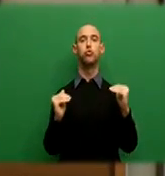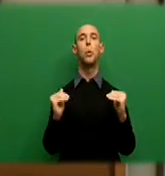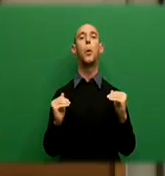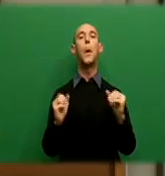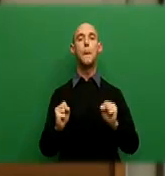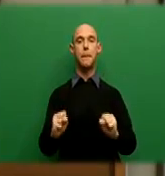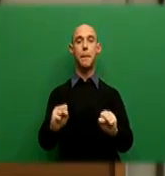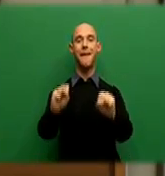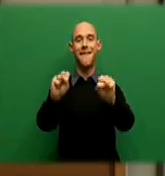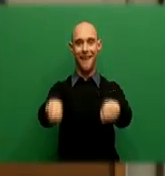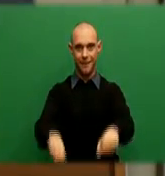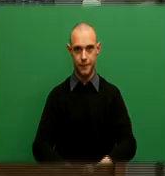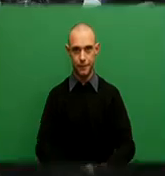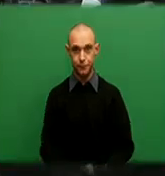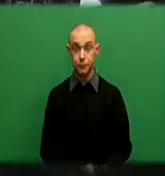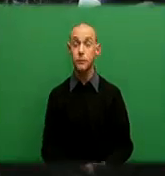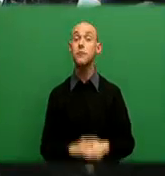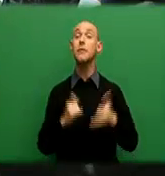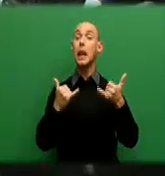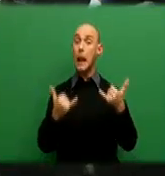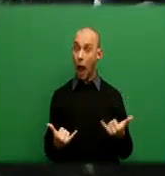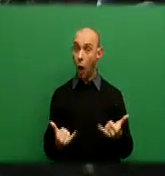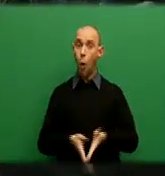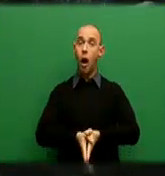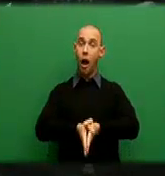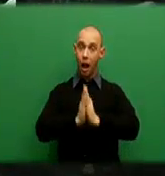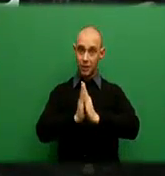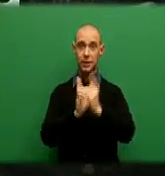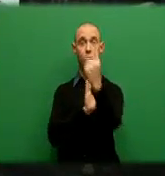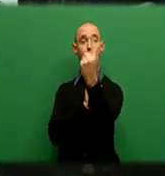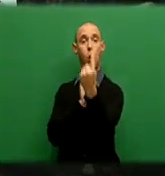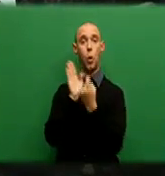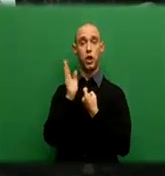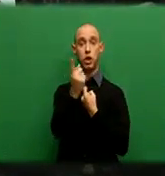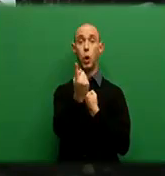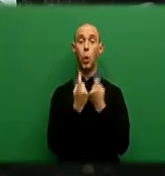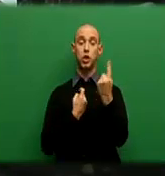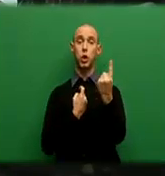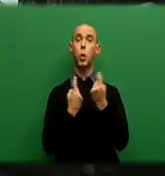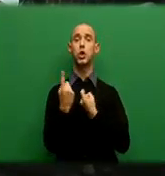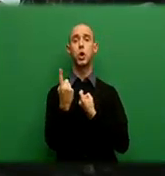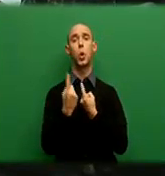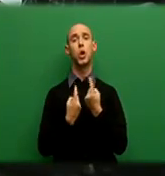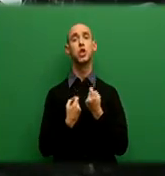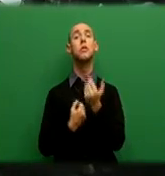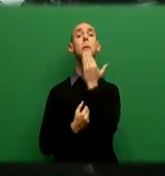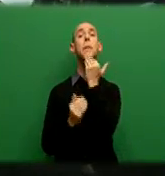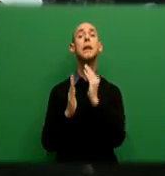Let's now turn to the questions, and as usual, please